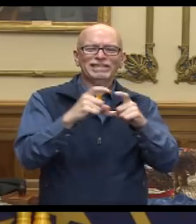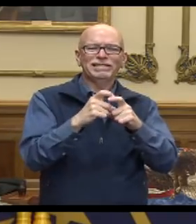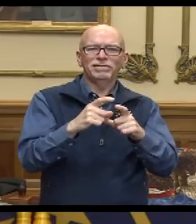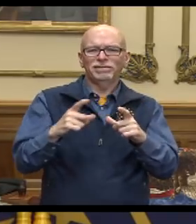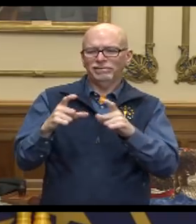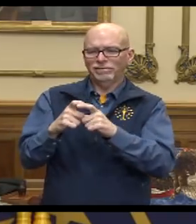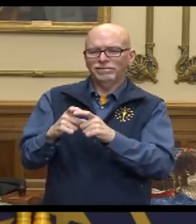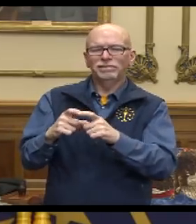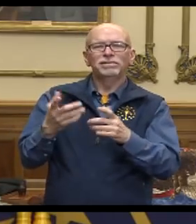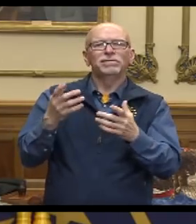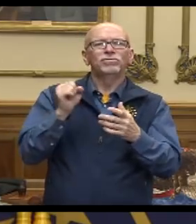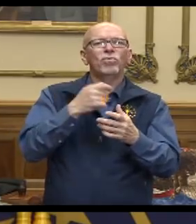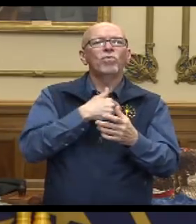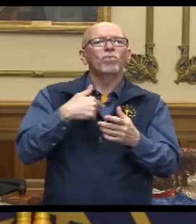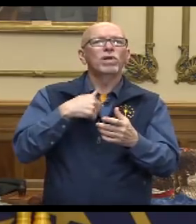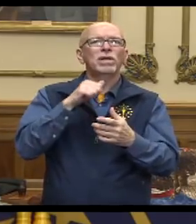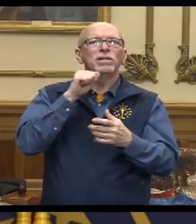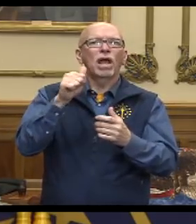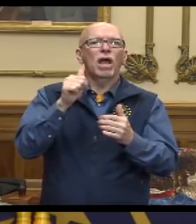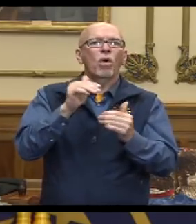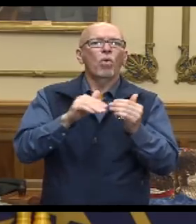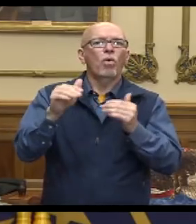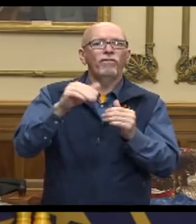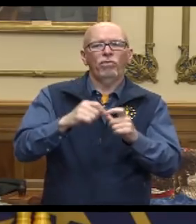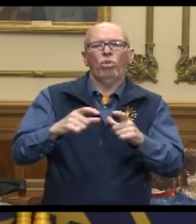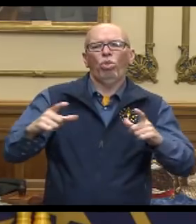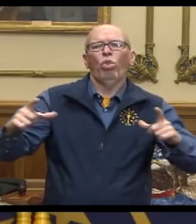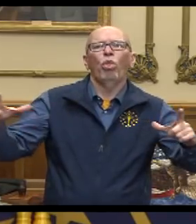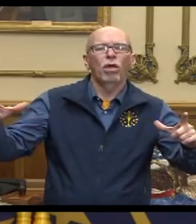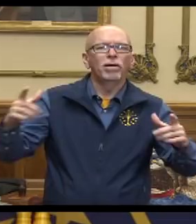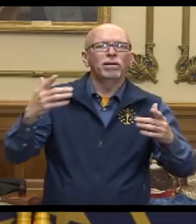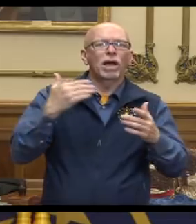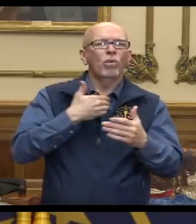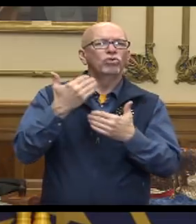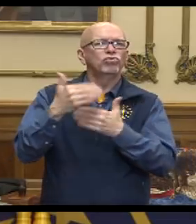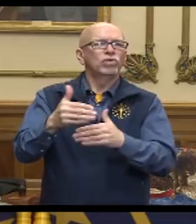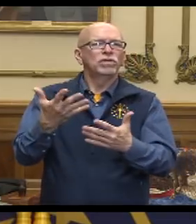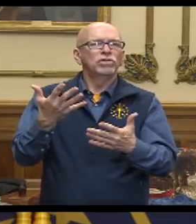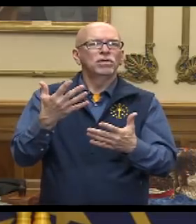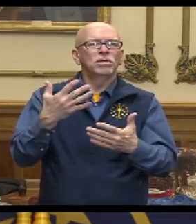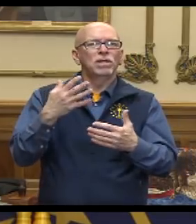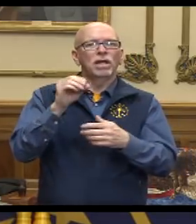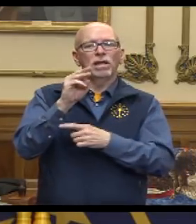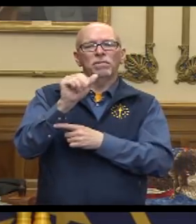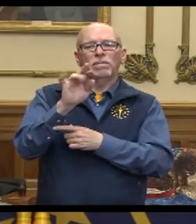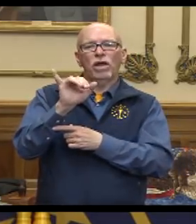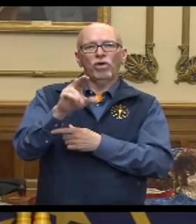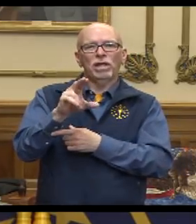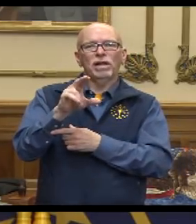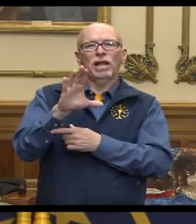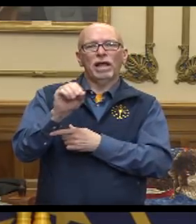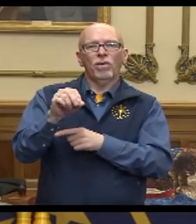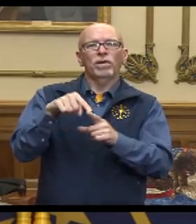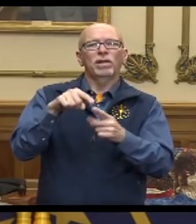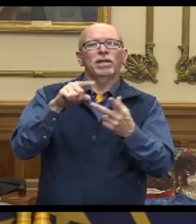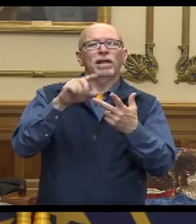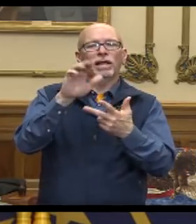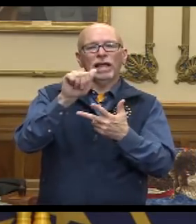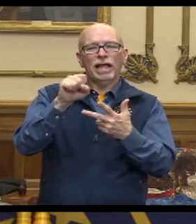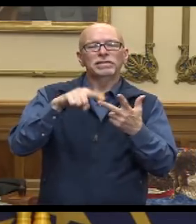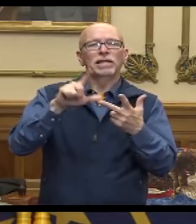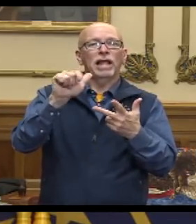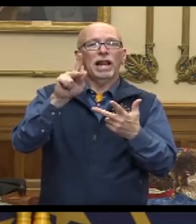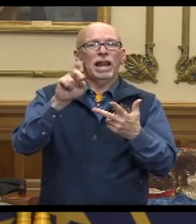where we weren't overextending those restrictions. And Marion, Lake, and Cass, for